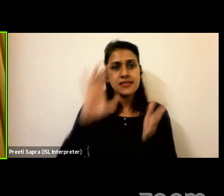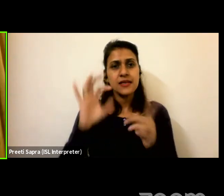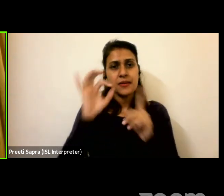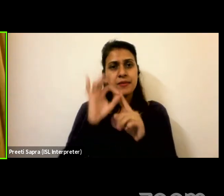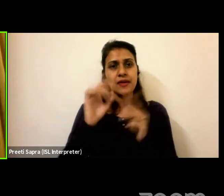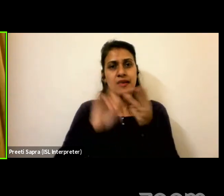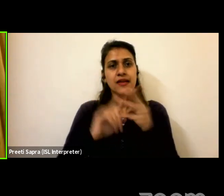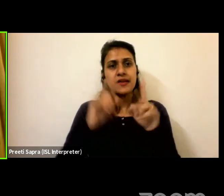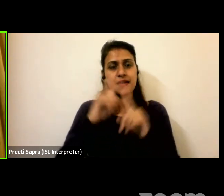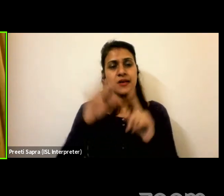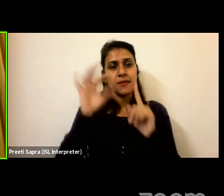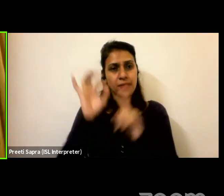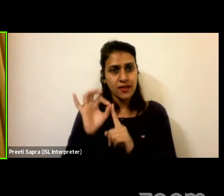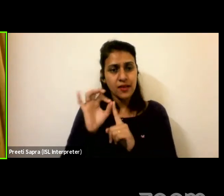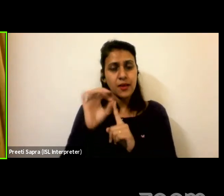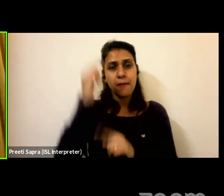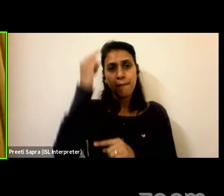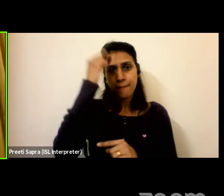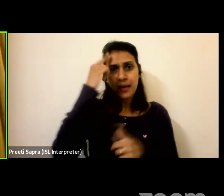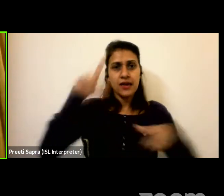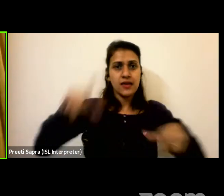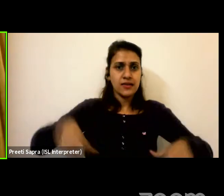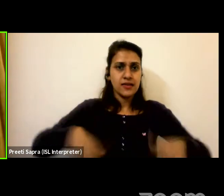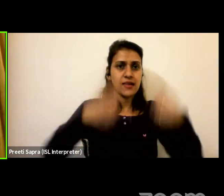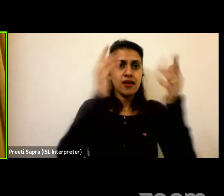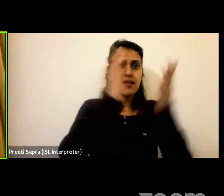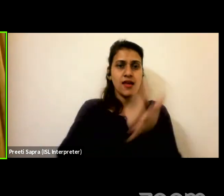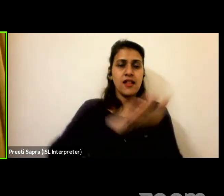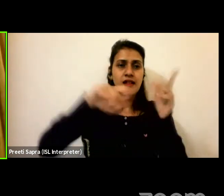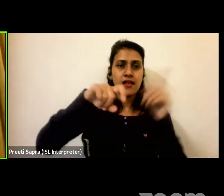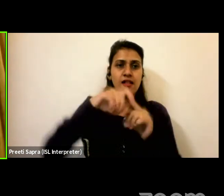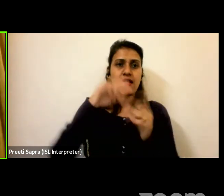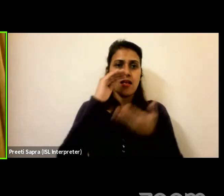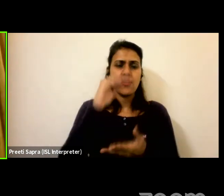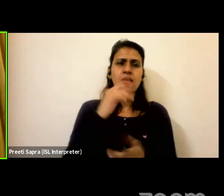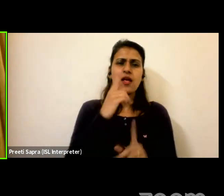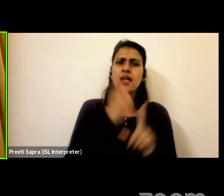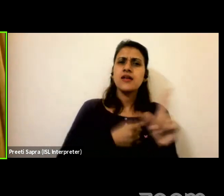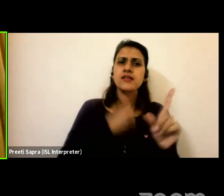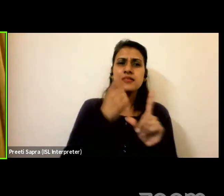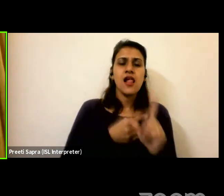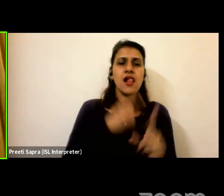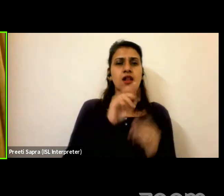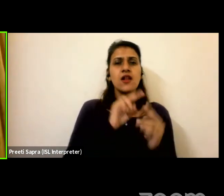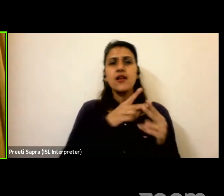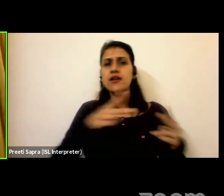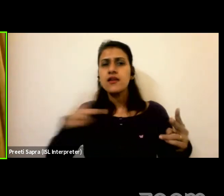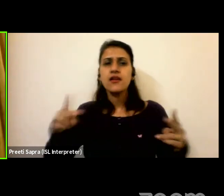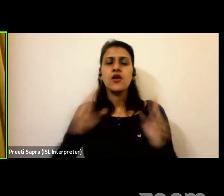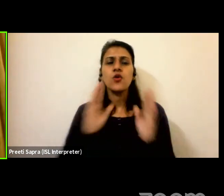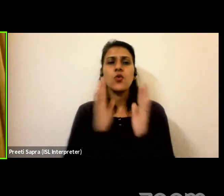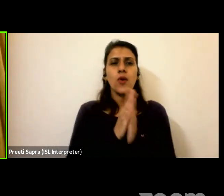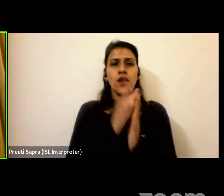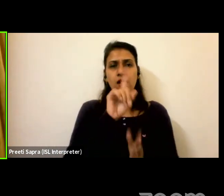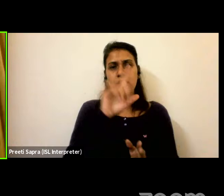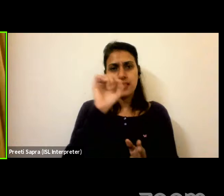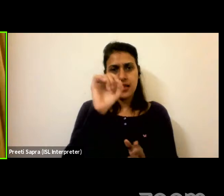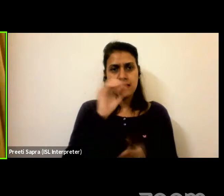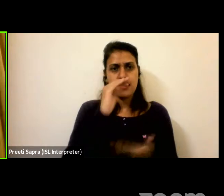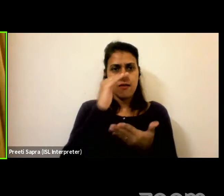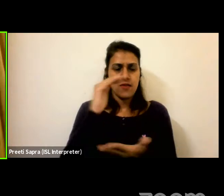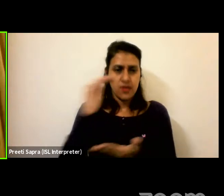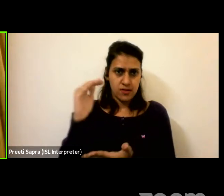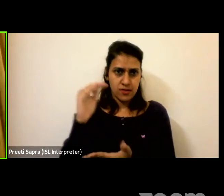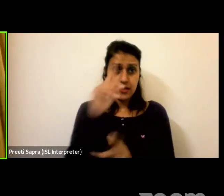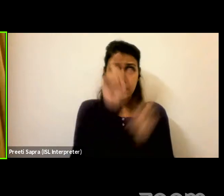NCPEDP-Mindtree Helen Keller Awards. Each year, a total of 10 awards are given away, 3 in the 2 individual